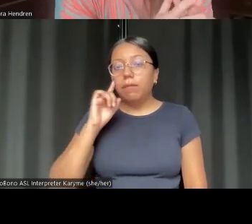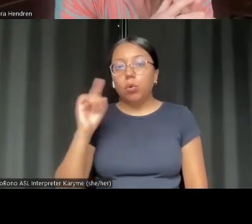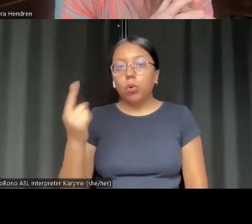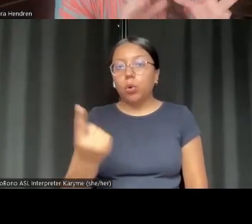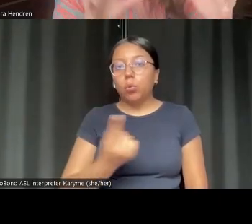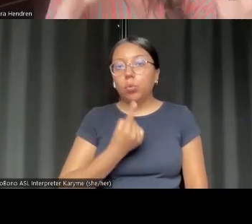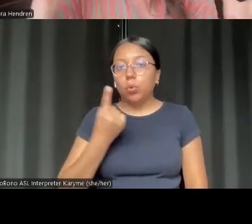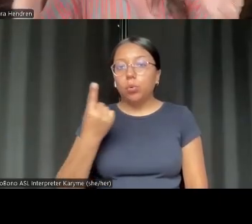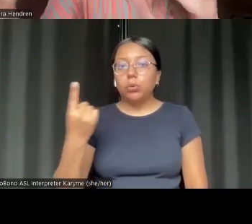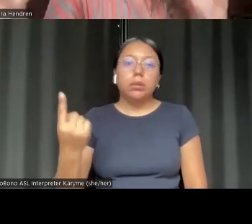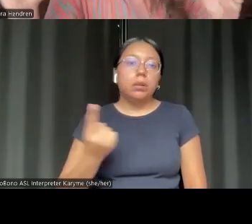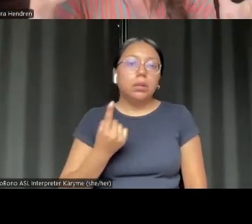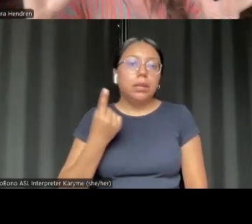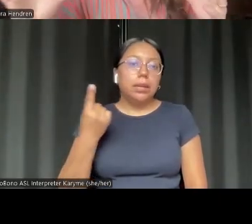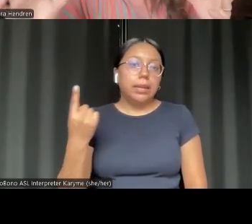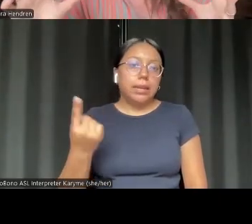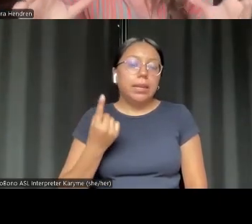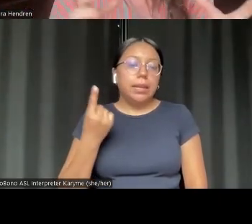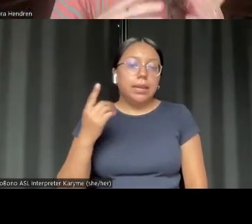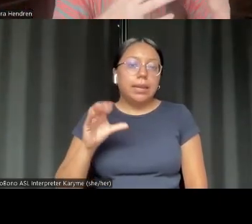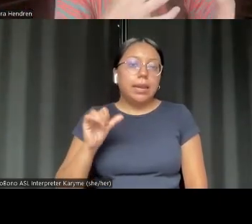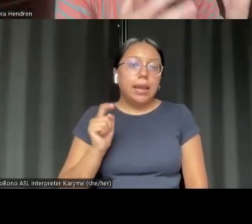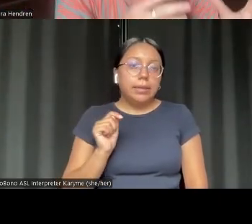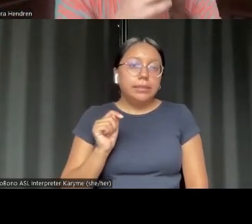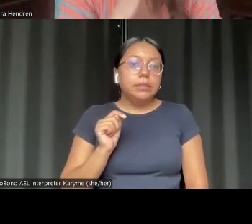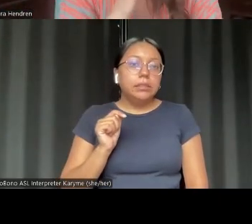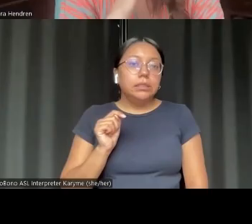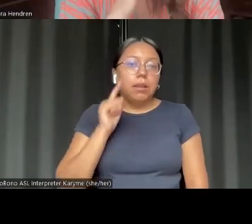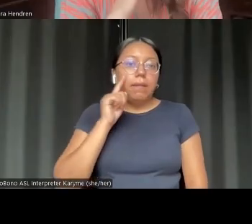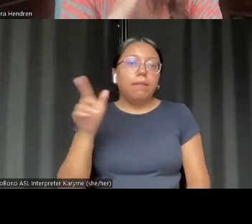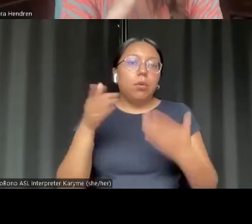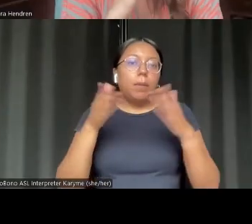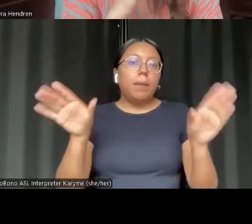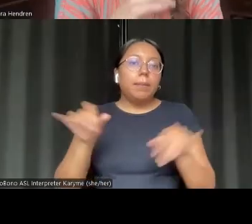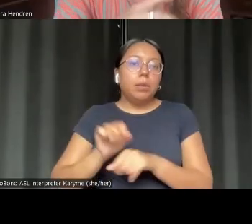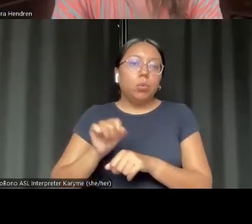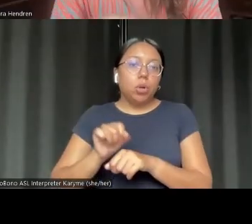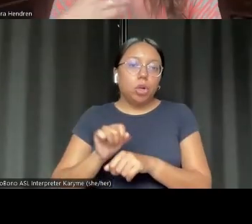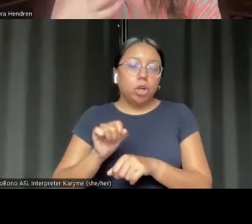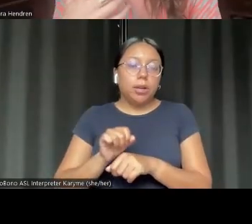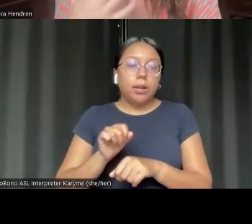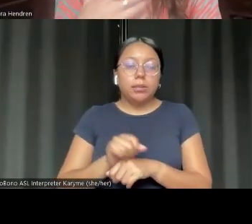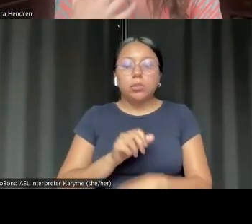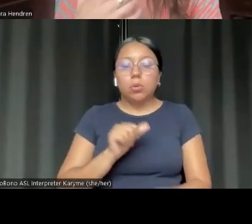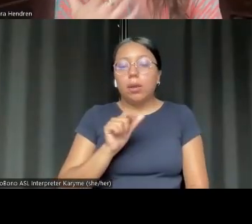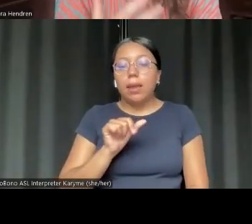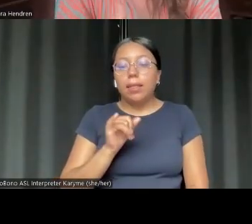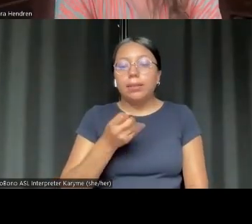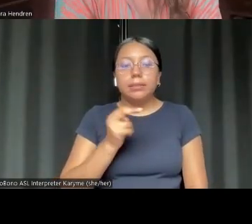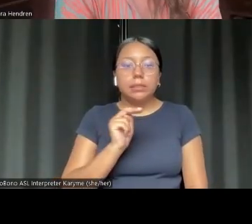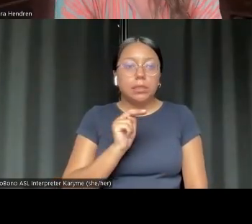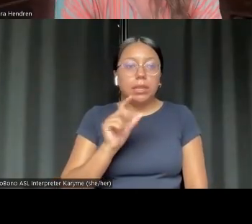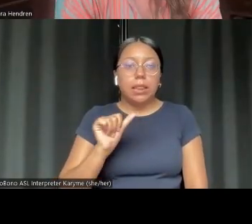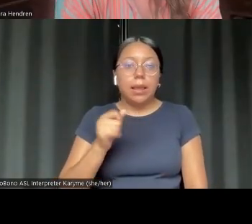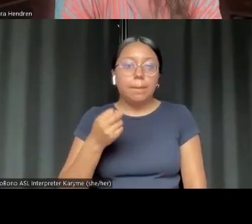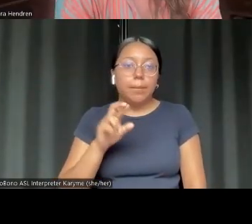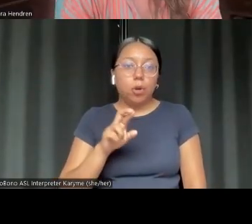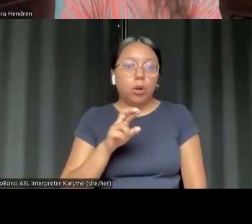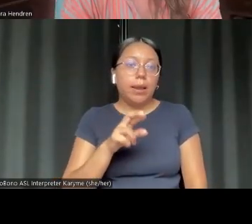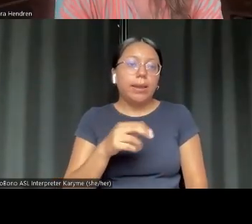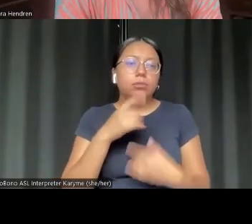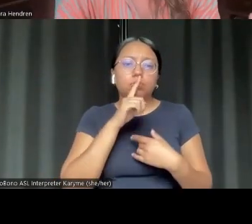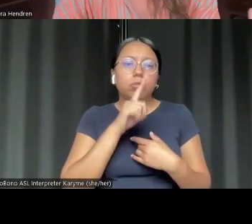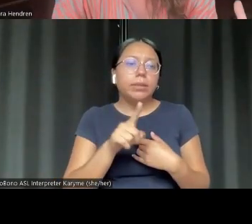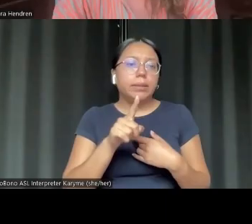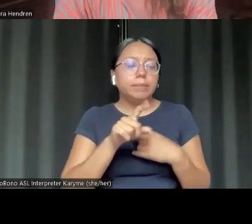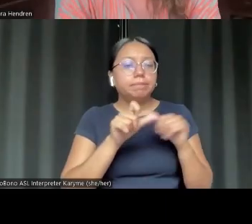artworks, public artworks, that can kind of be in conversation. So Alison Lapper here who has very atypical